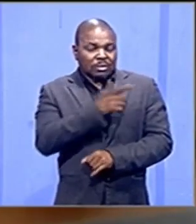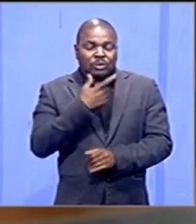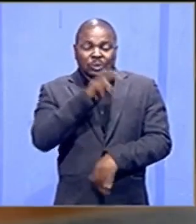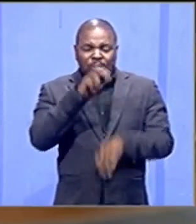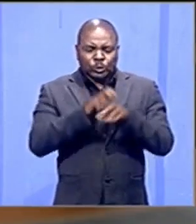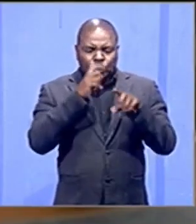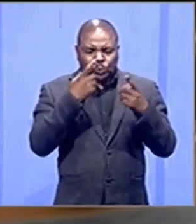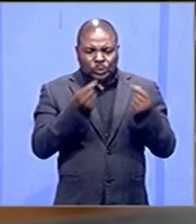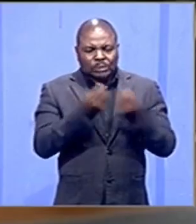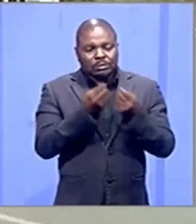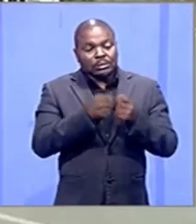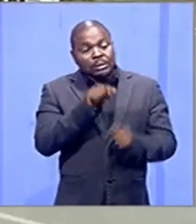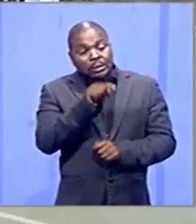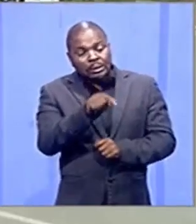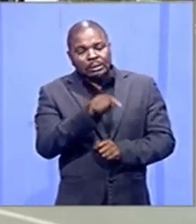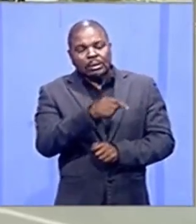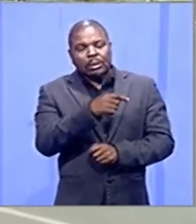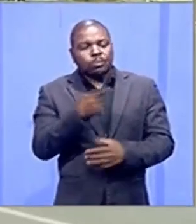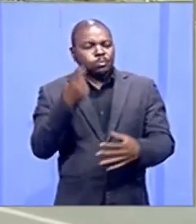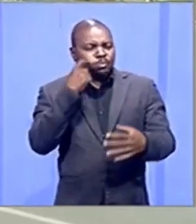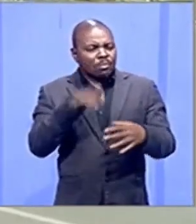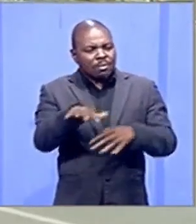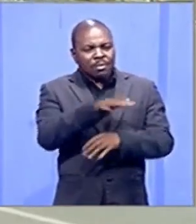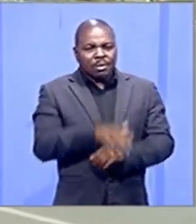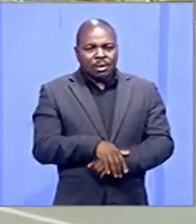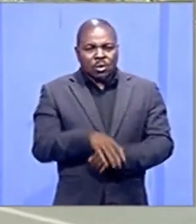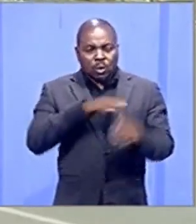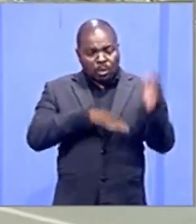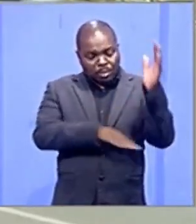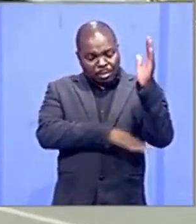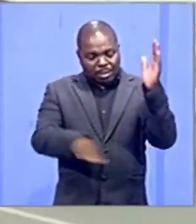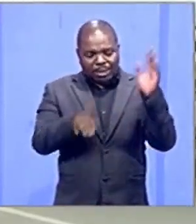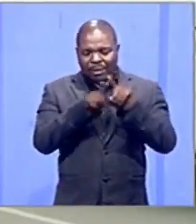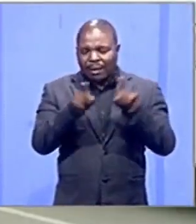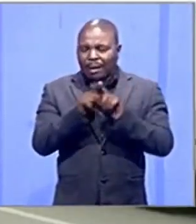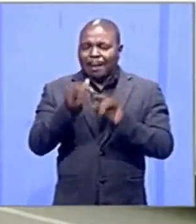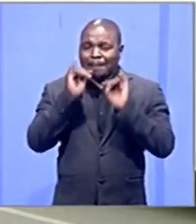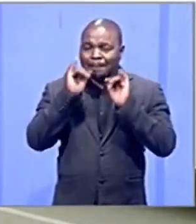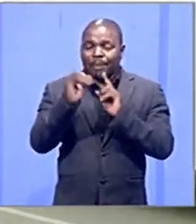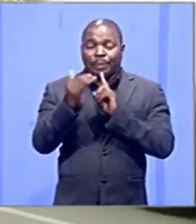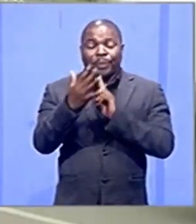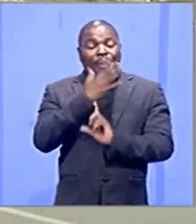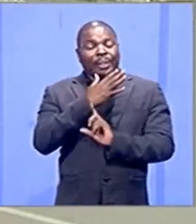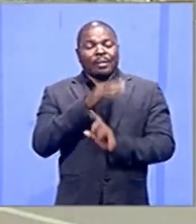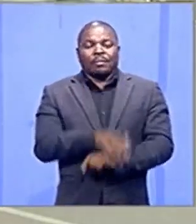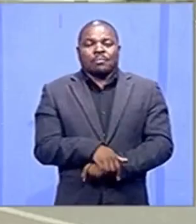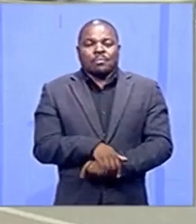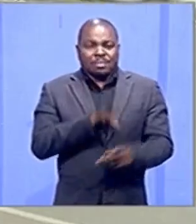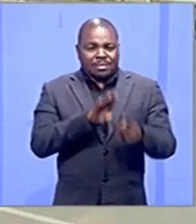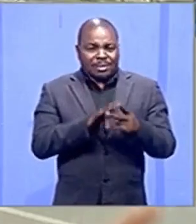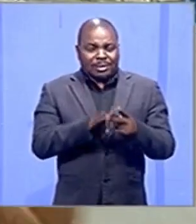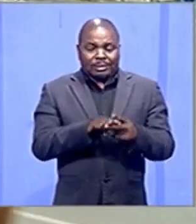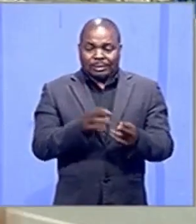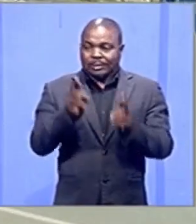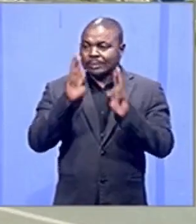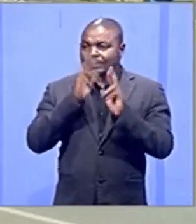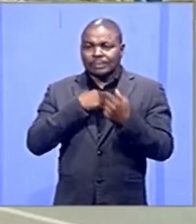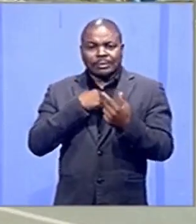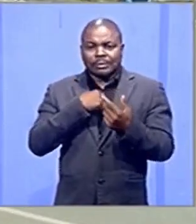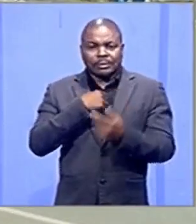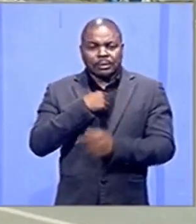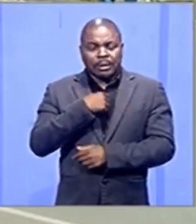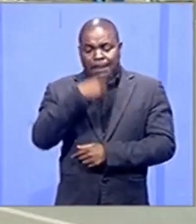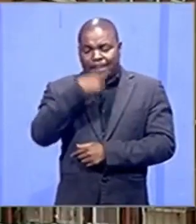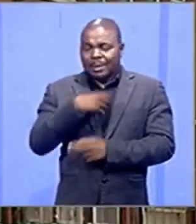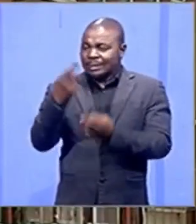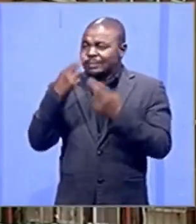especially in the maternity area. You have to lay on the floor and you've been treated so badly at the end of the day. So what respect do you have as a